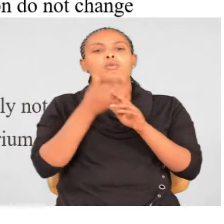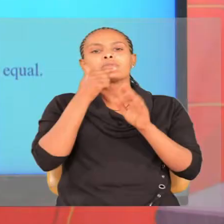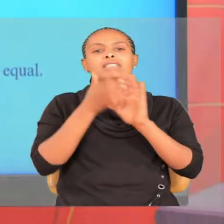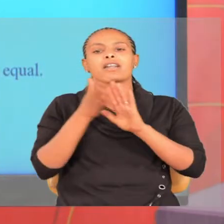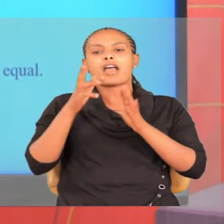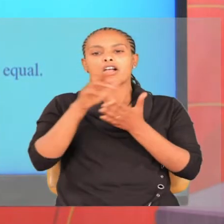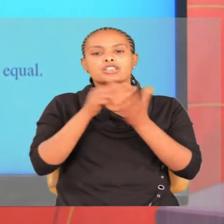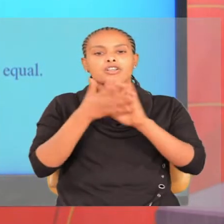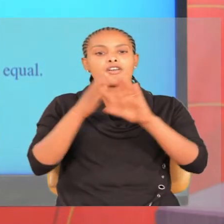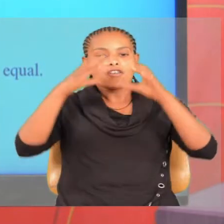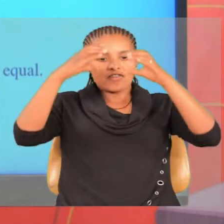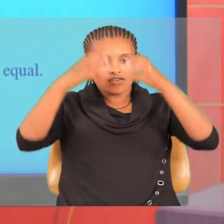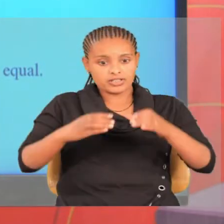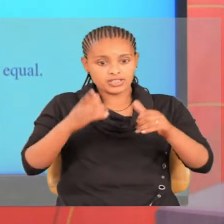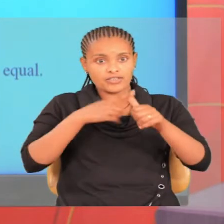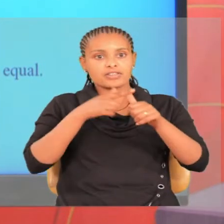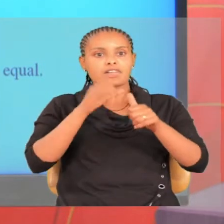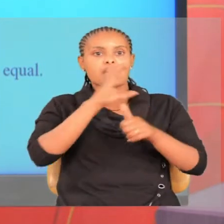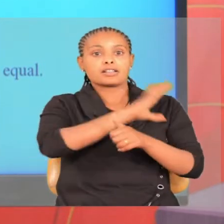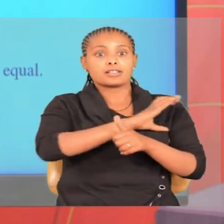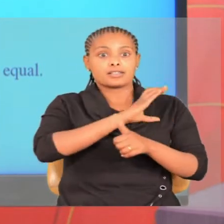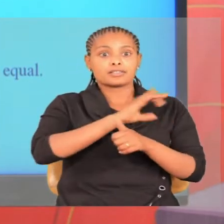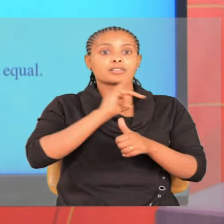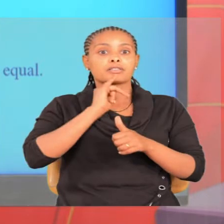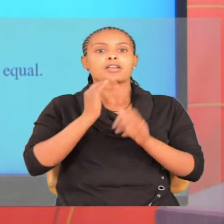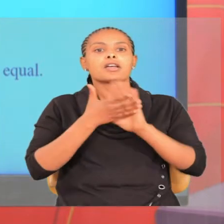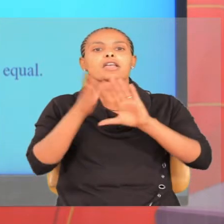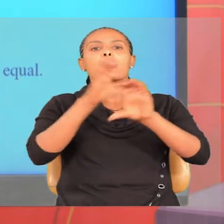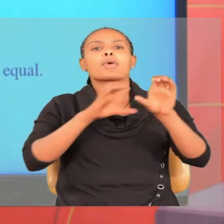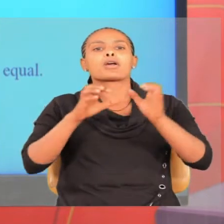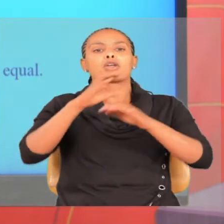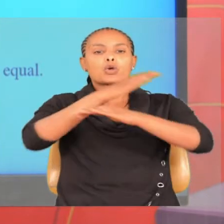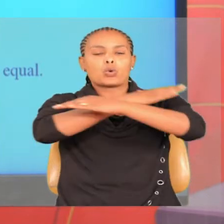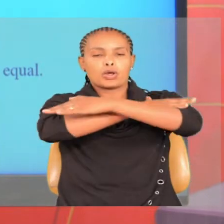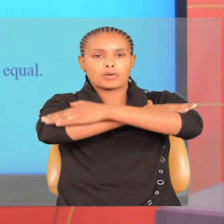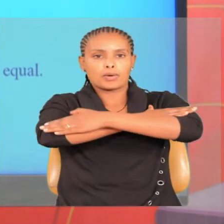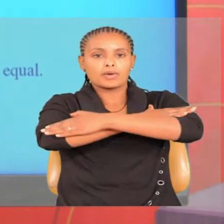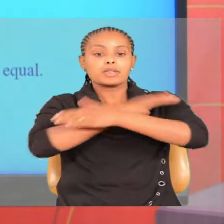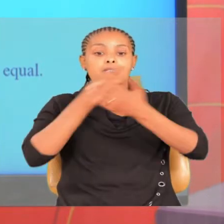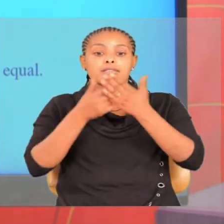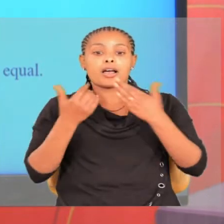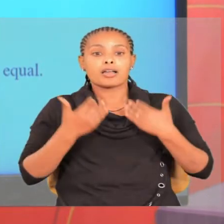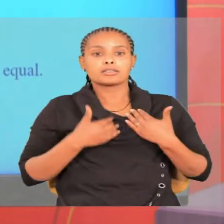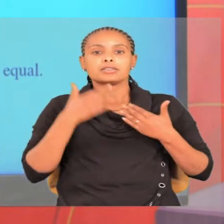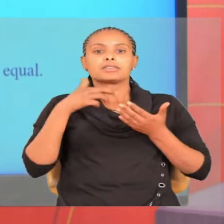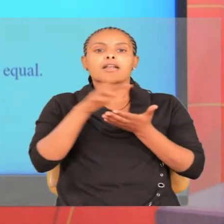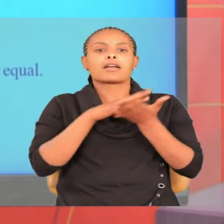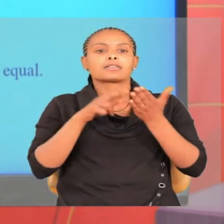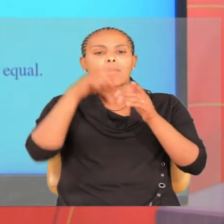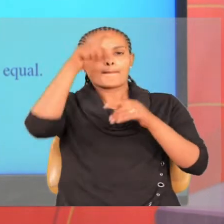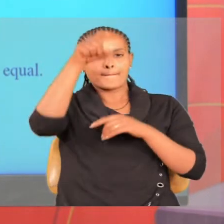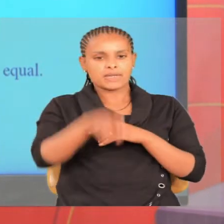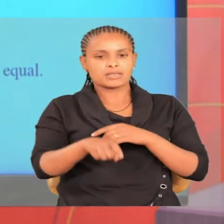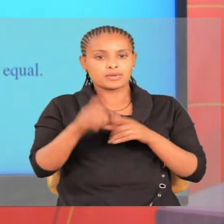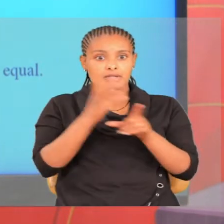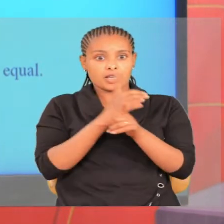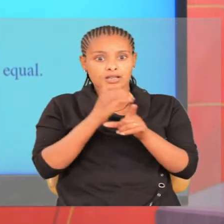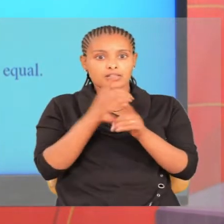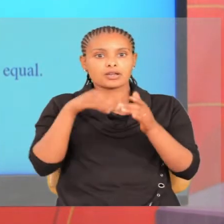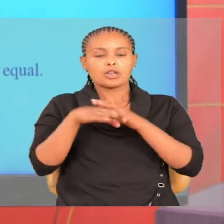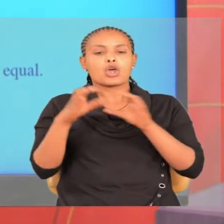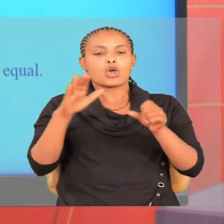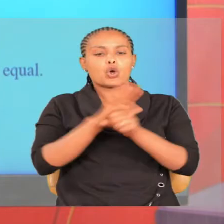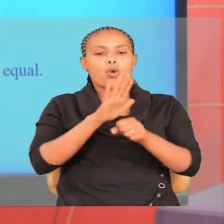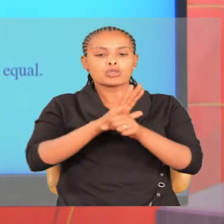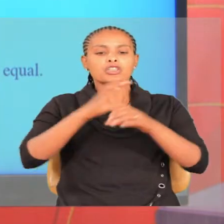vessel. Therefore, the first characteristics of chemical equilibrium is that the reaction must be take place in a